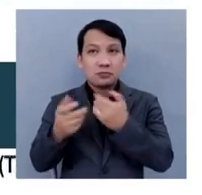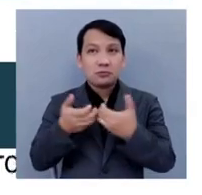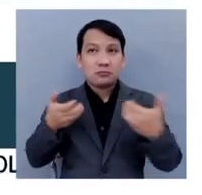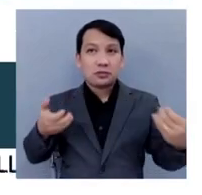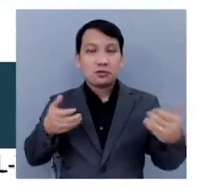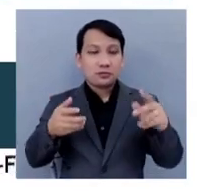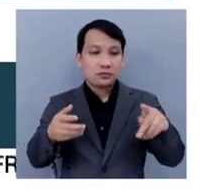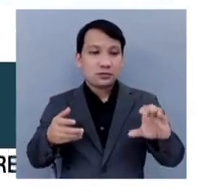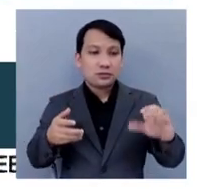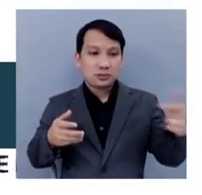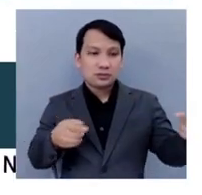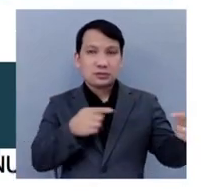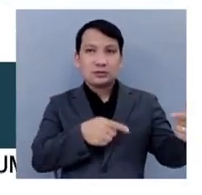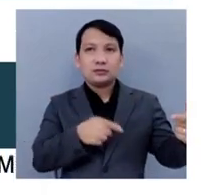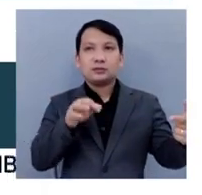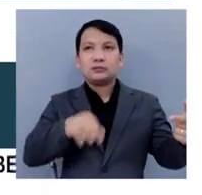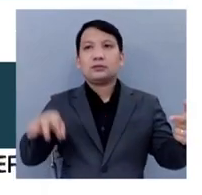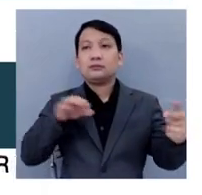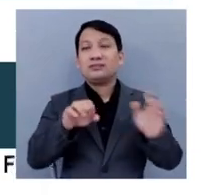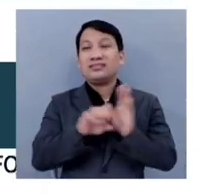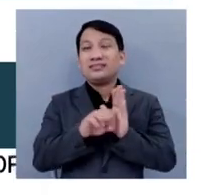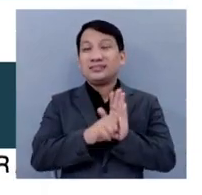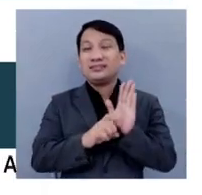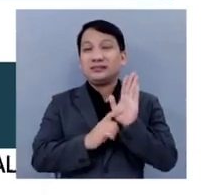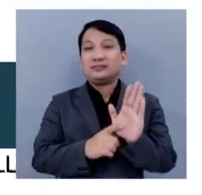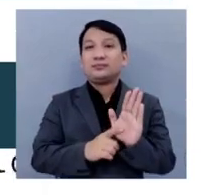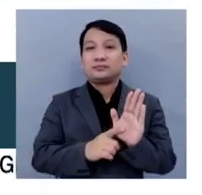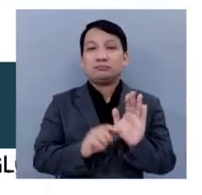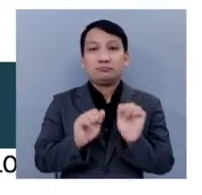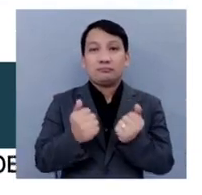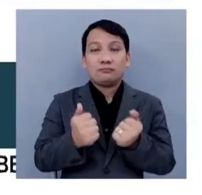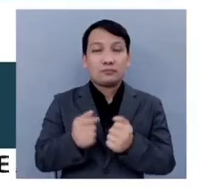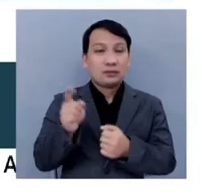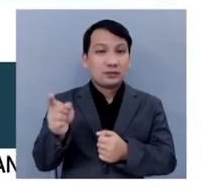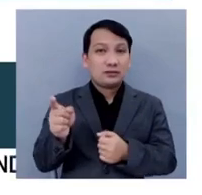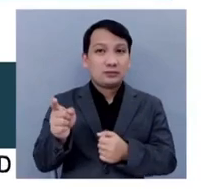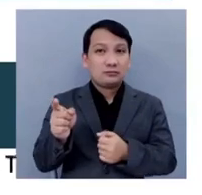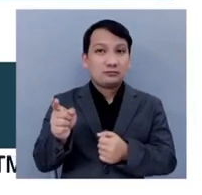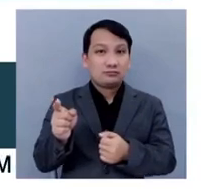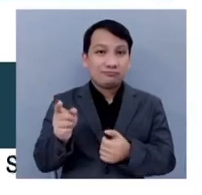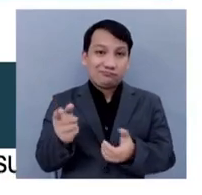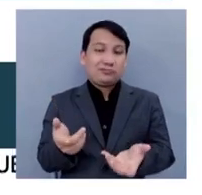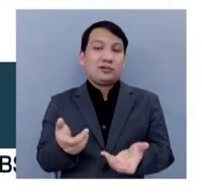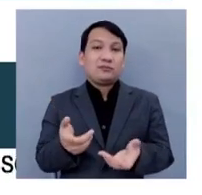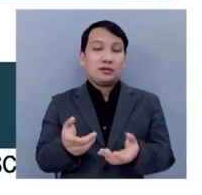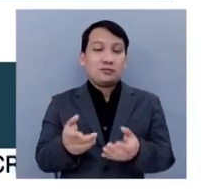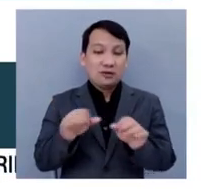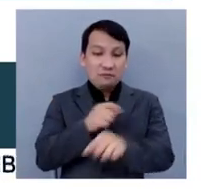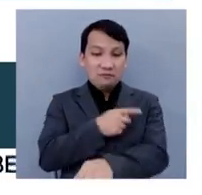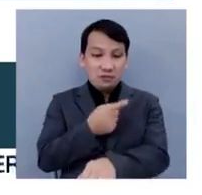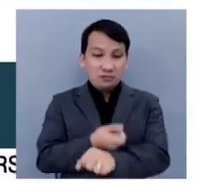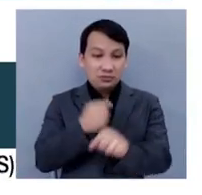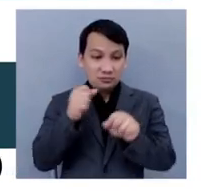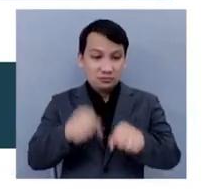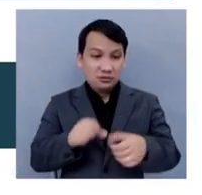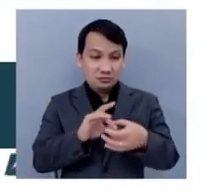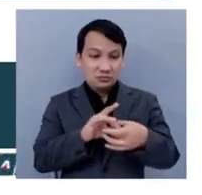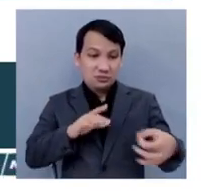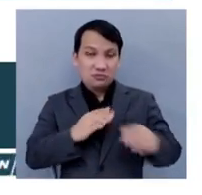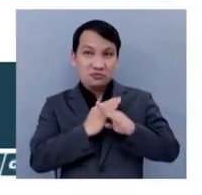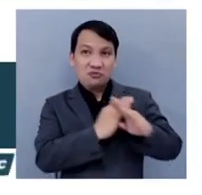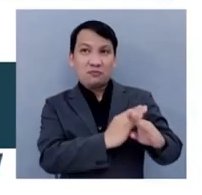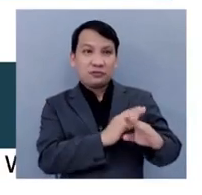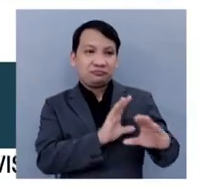PCGG. And that's an example of just how brazen the Marcos family can be in preventing the recovery